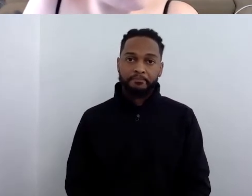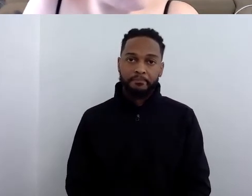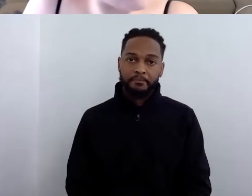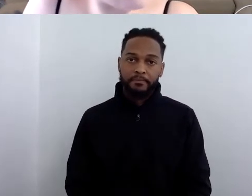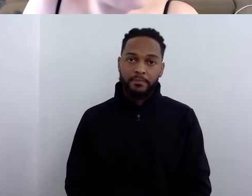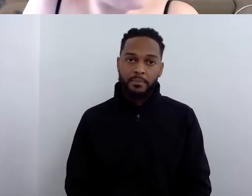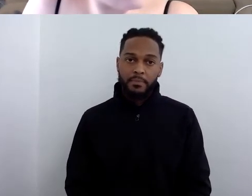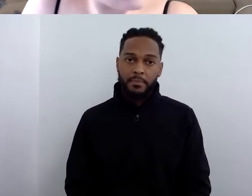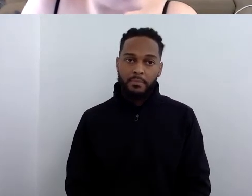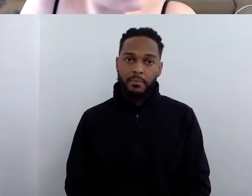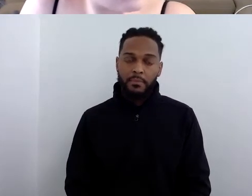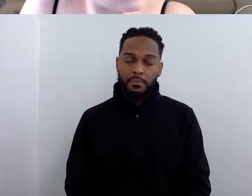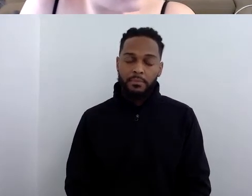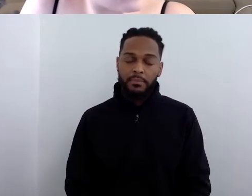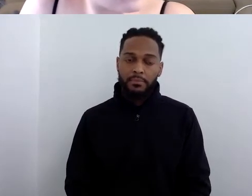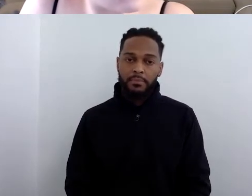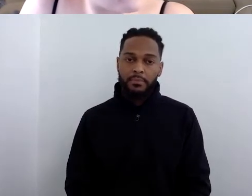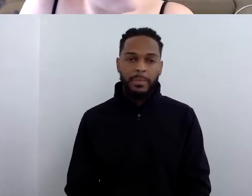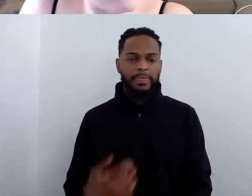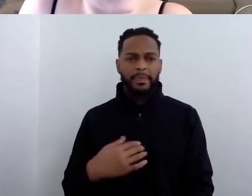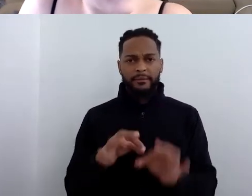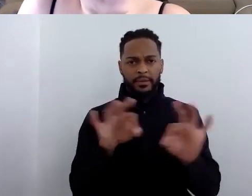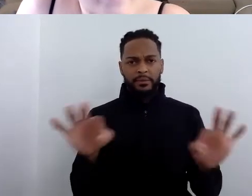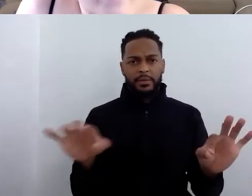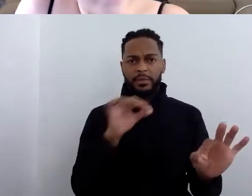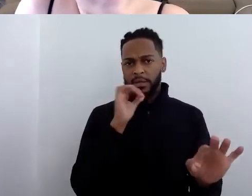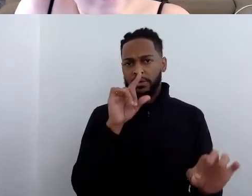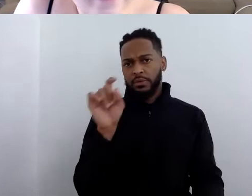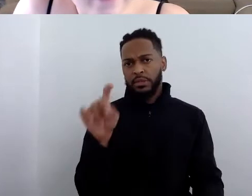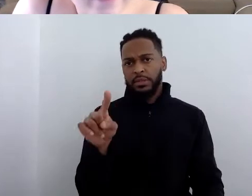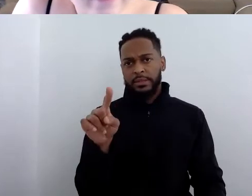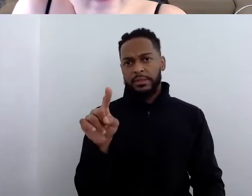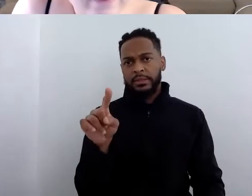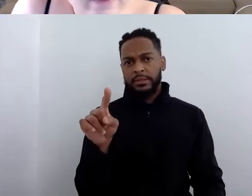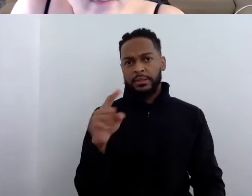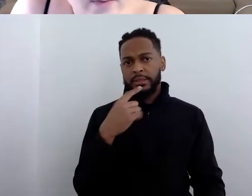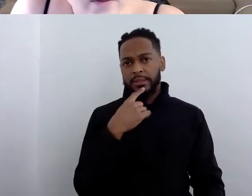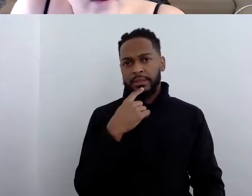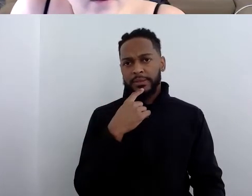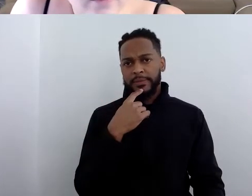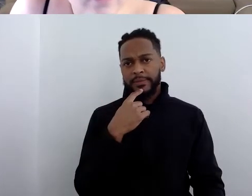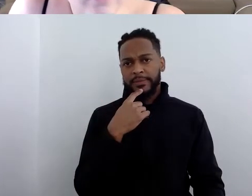We have a statement, not a question. It says,